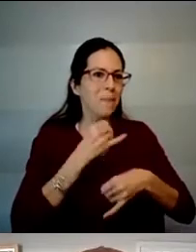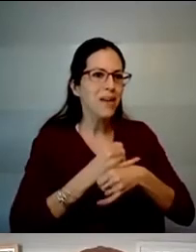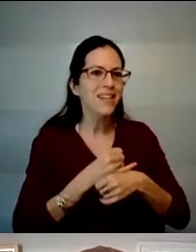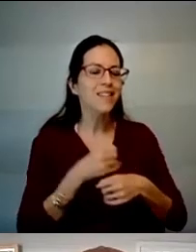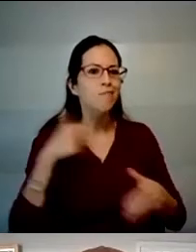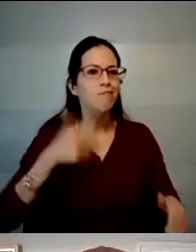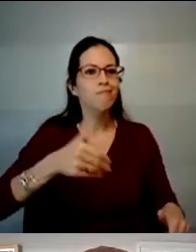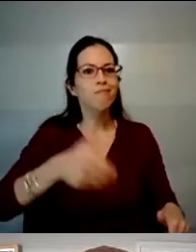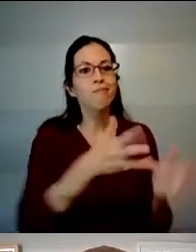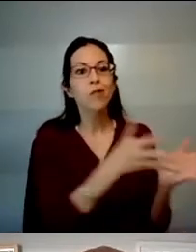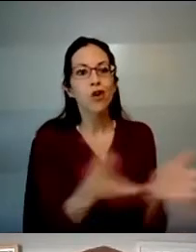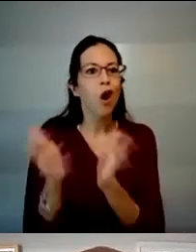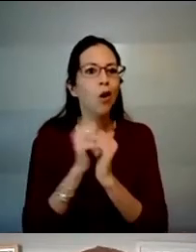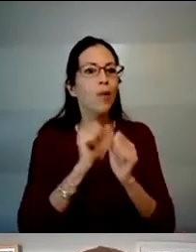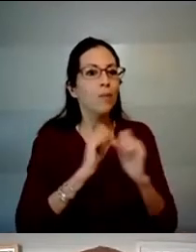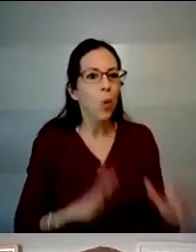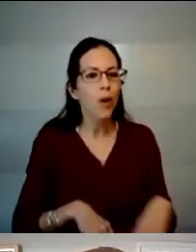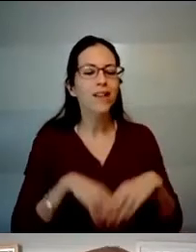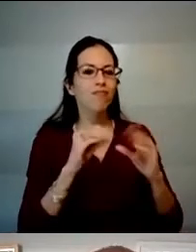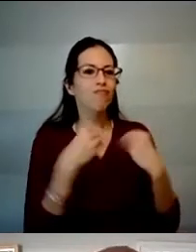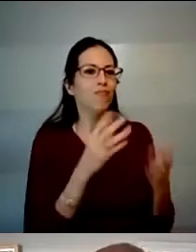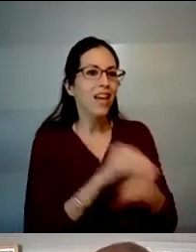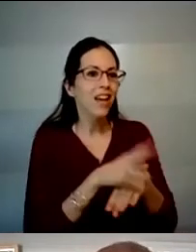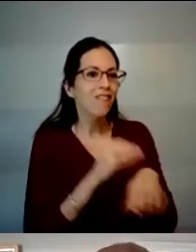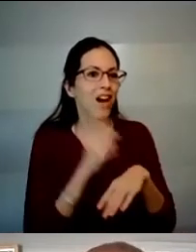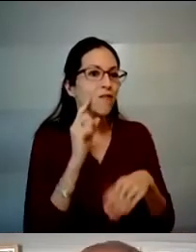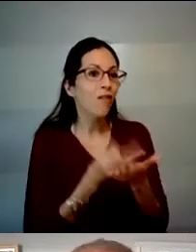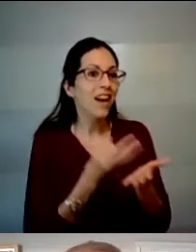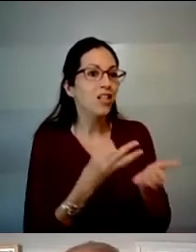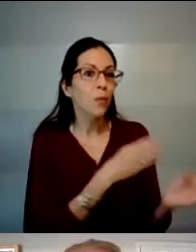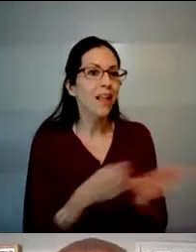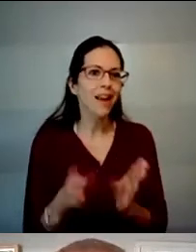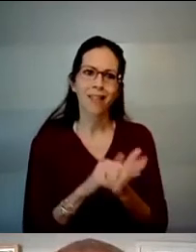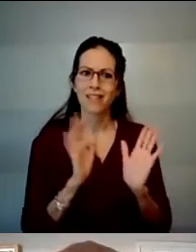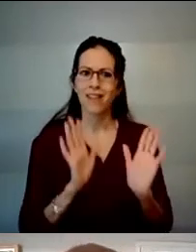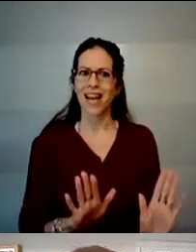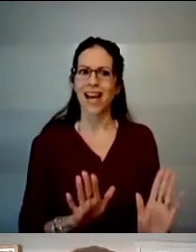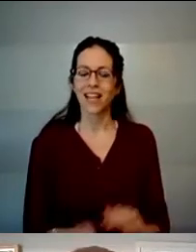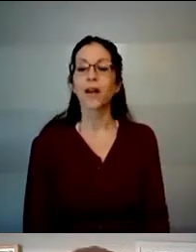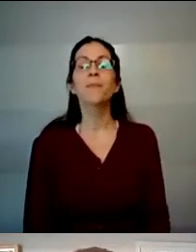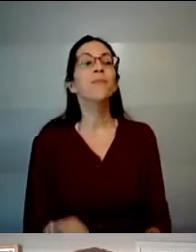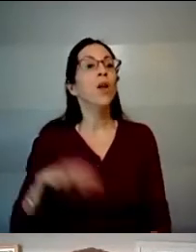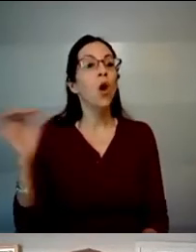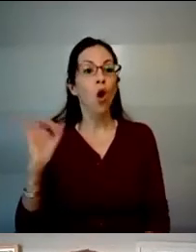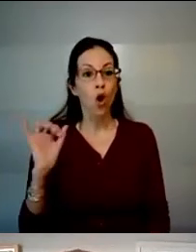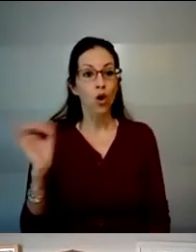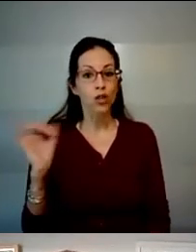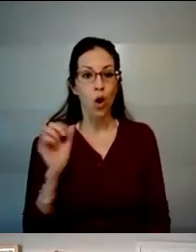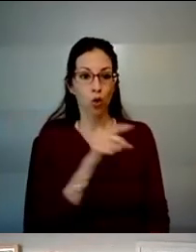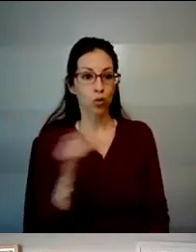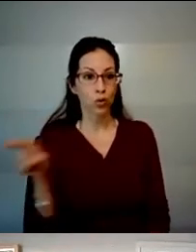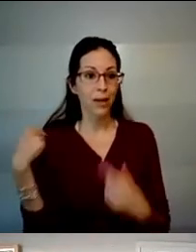giving advice regarding financial planning and things like that, which is fantastic. But in addition to that, they have been a